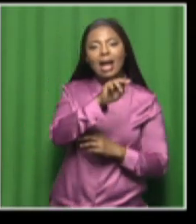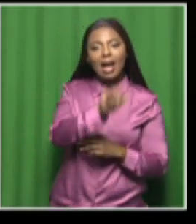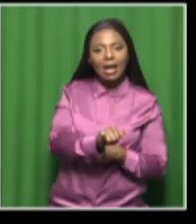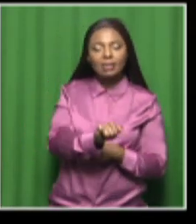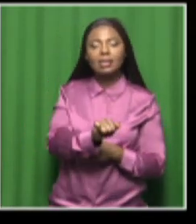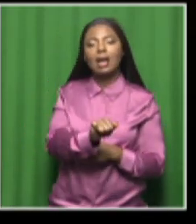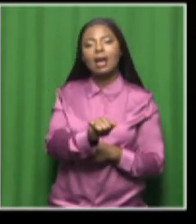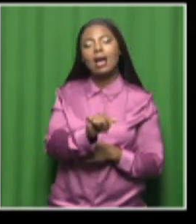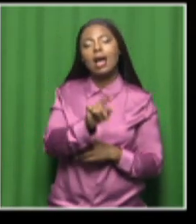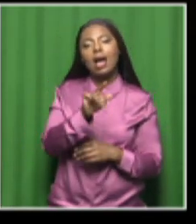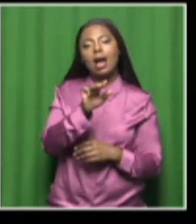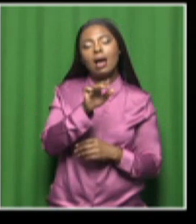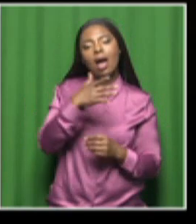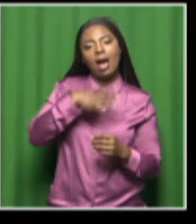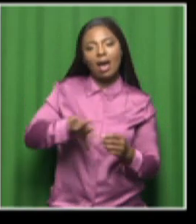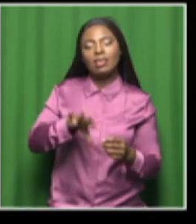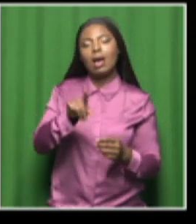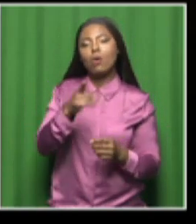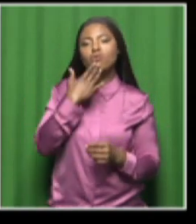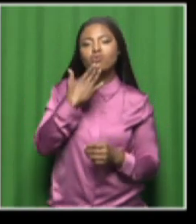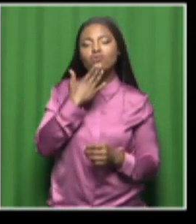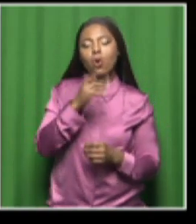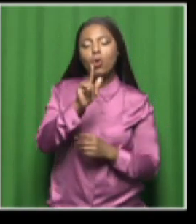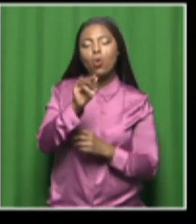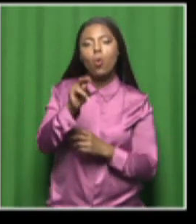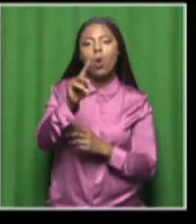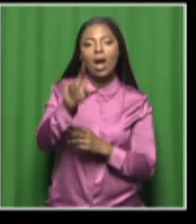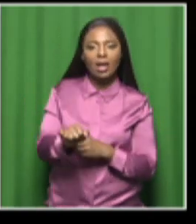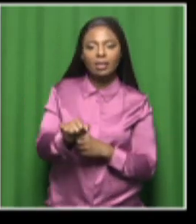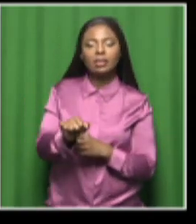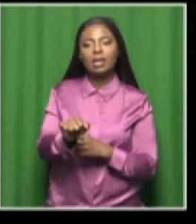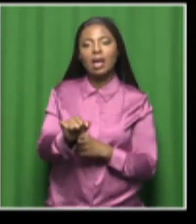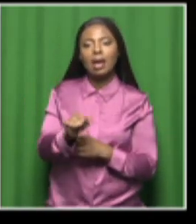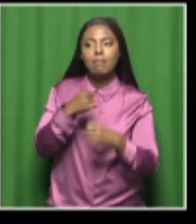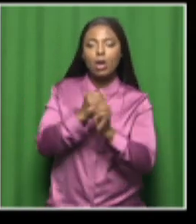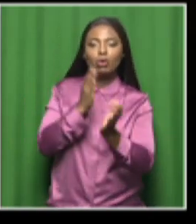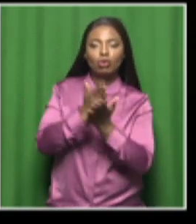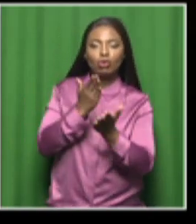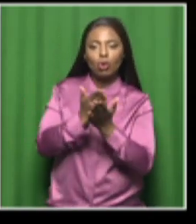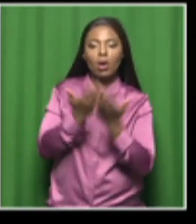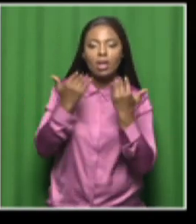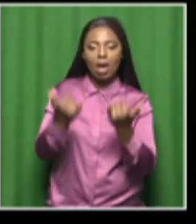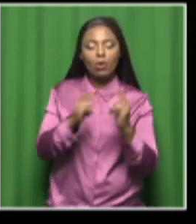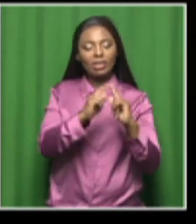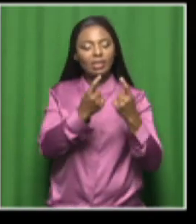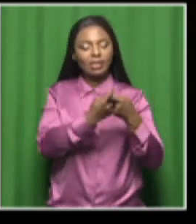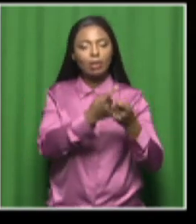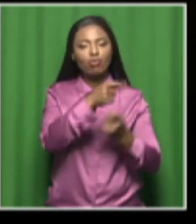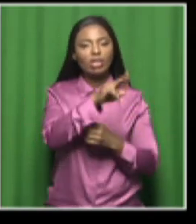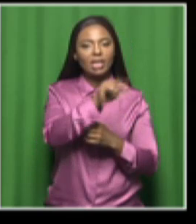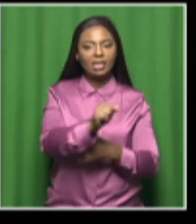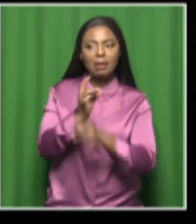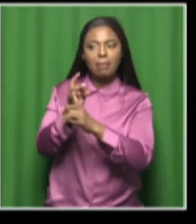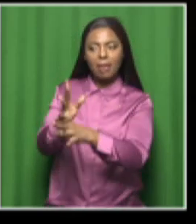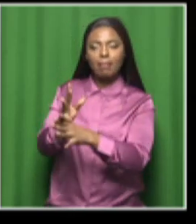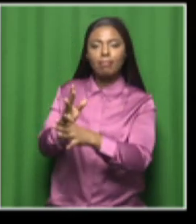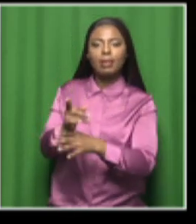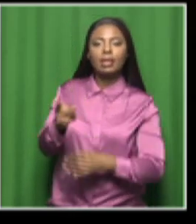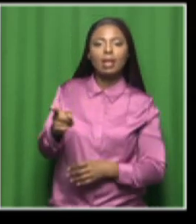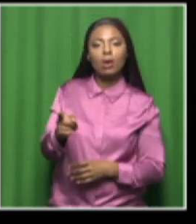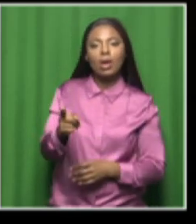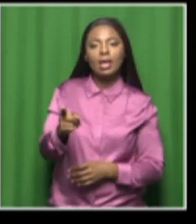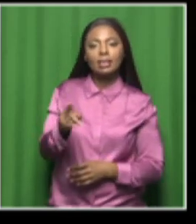unbeaten half-century from Luandre Pretorius ensured the baby Proteas crushed Zimbabwe by 9 wickets for their